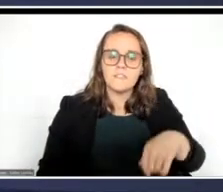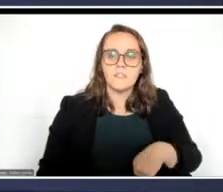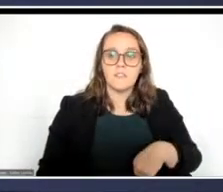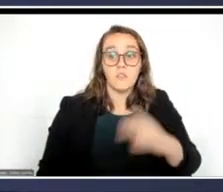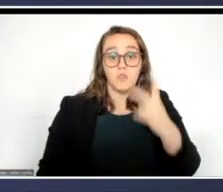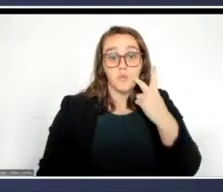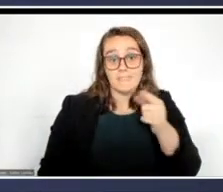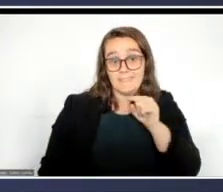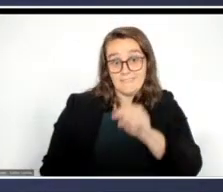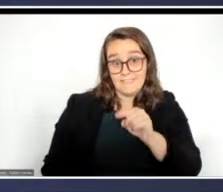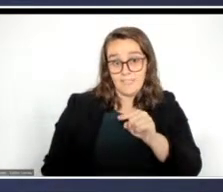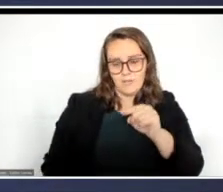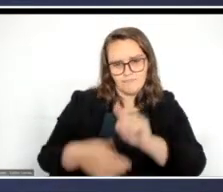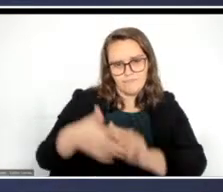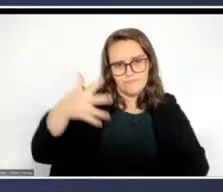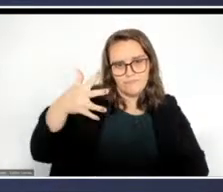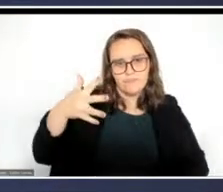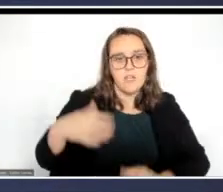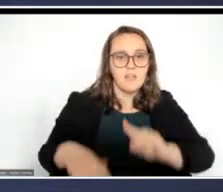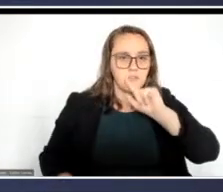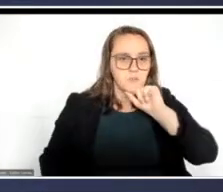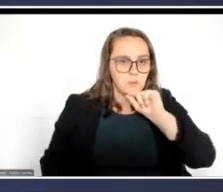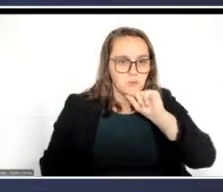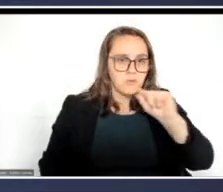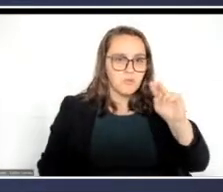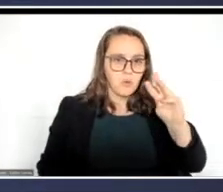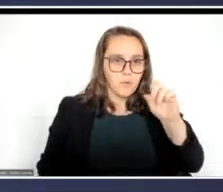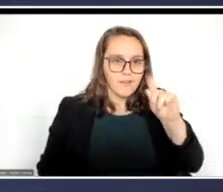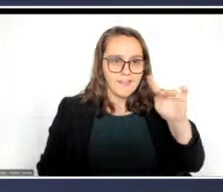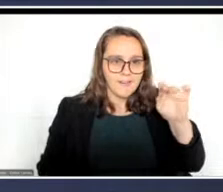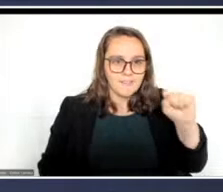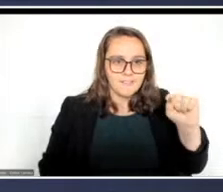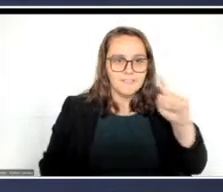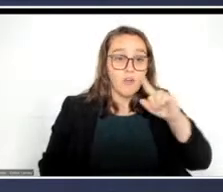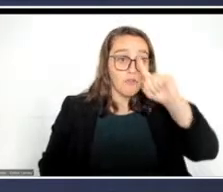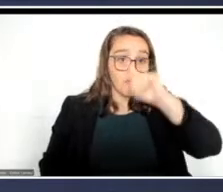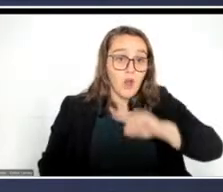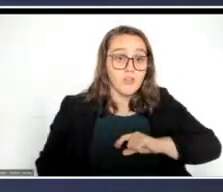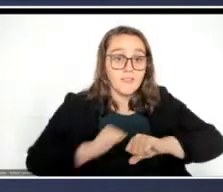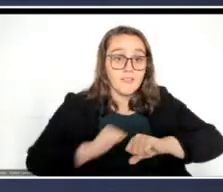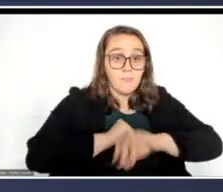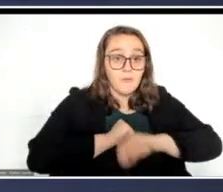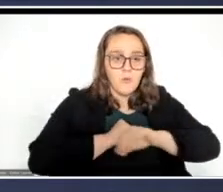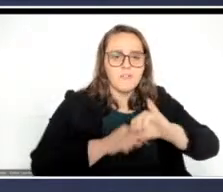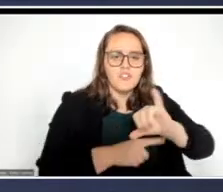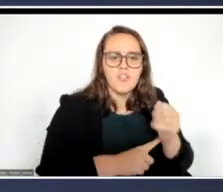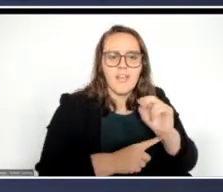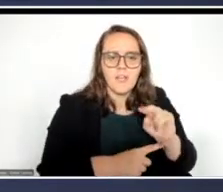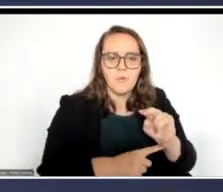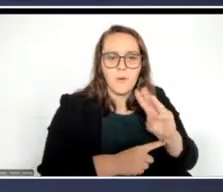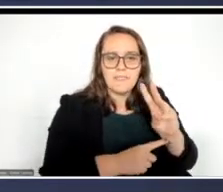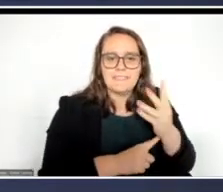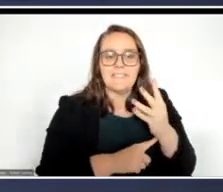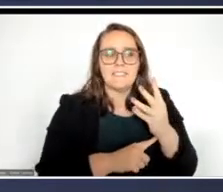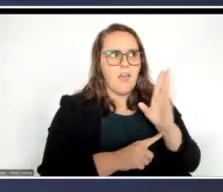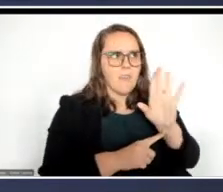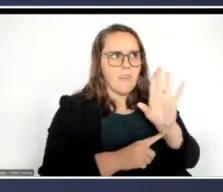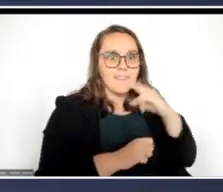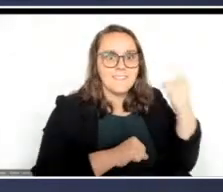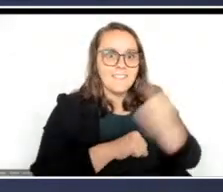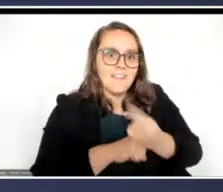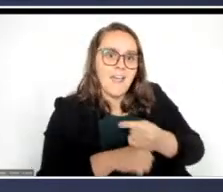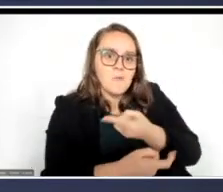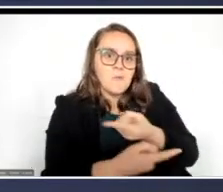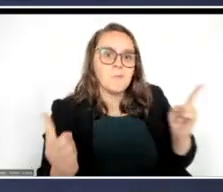he fraudulently and repeatedly promoted January 6th as the day Americans could come and change the election outcome.